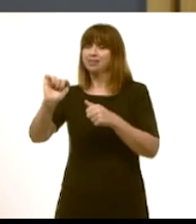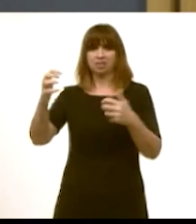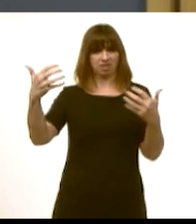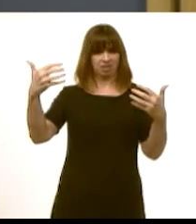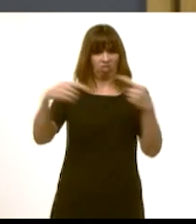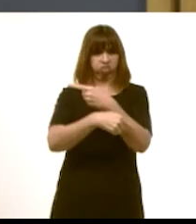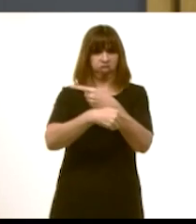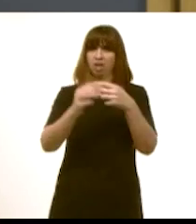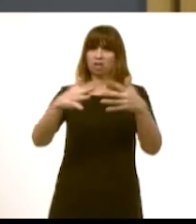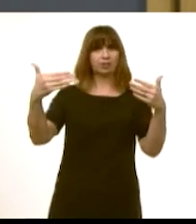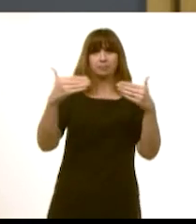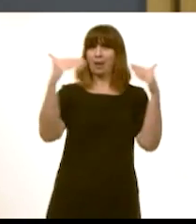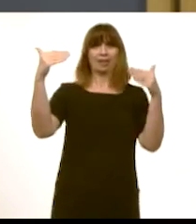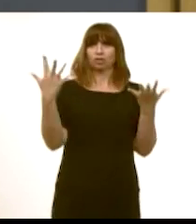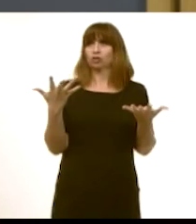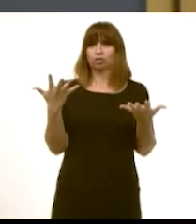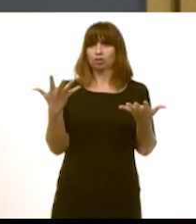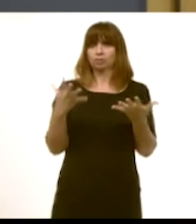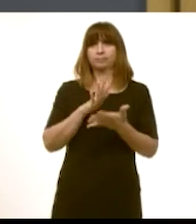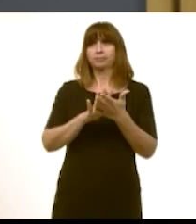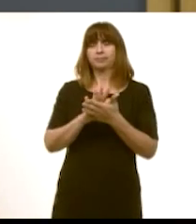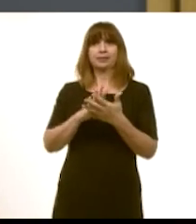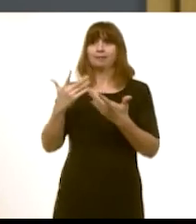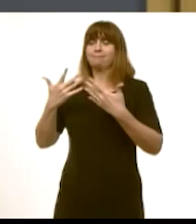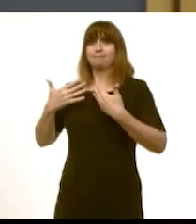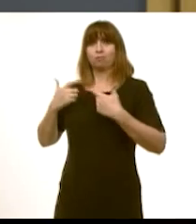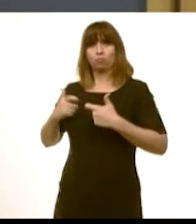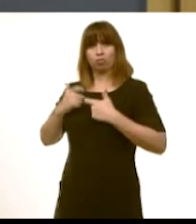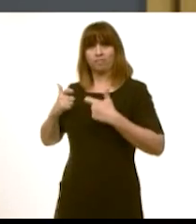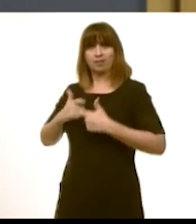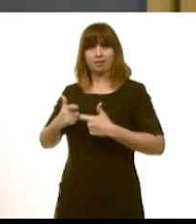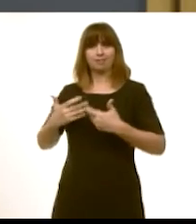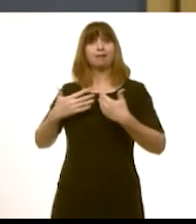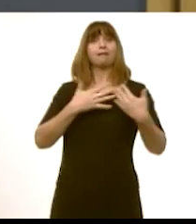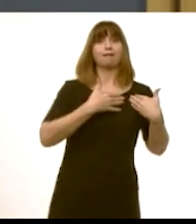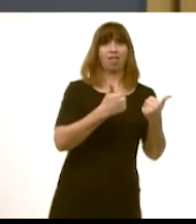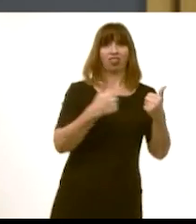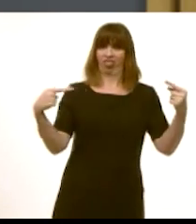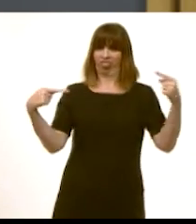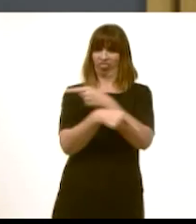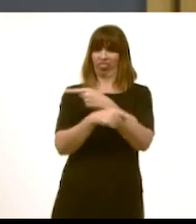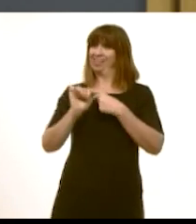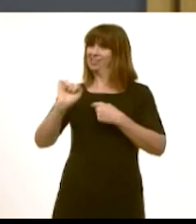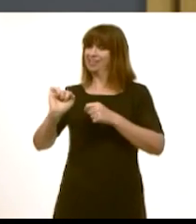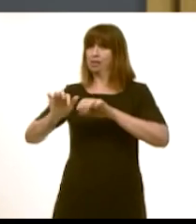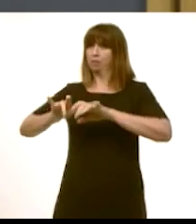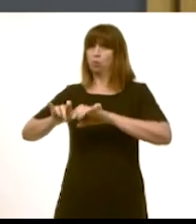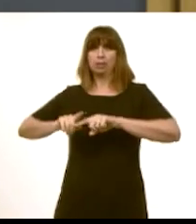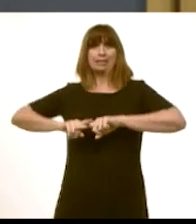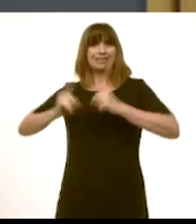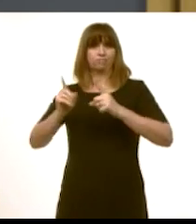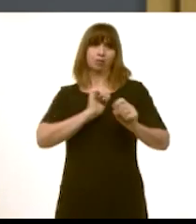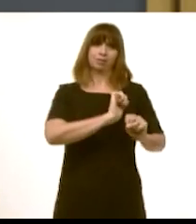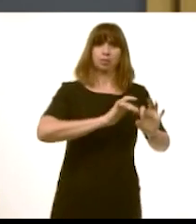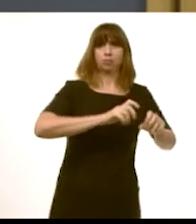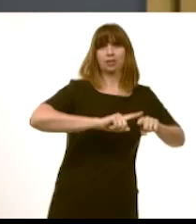GP services to talk to the hospital services, to also talk to the social care services, so that we get a holistic approach to dealing with patients. What progress has been made in actually getting